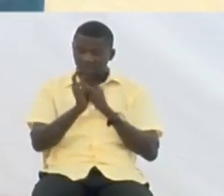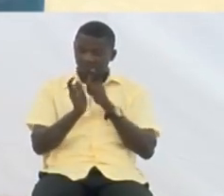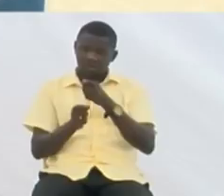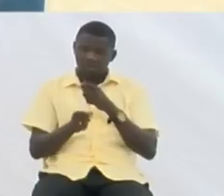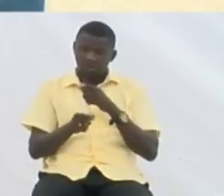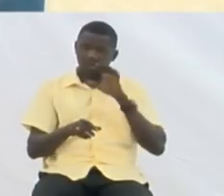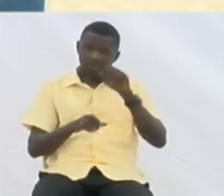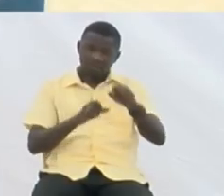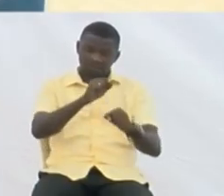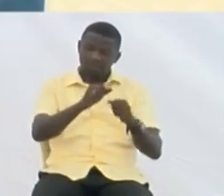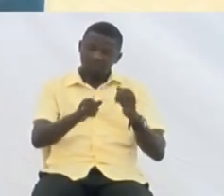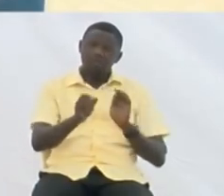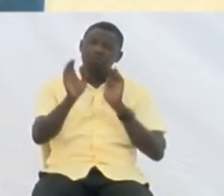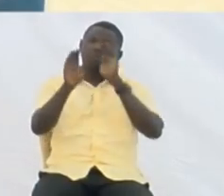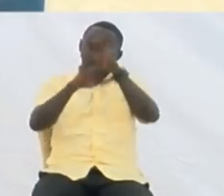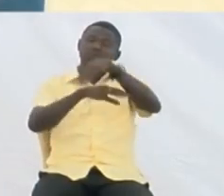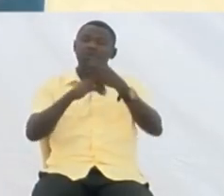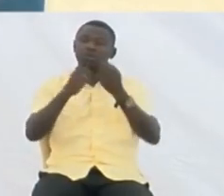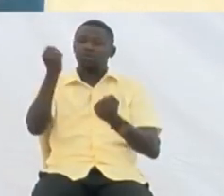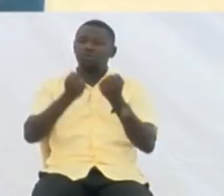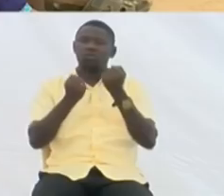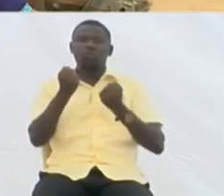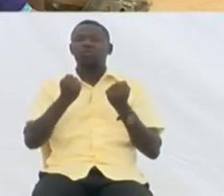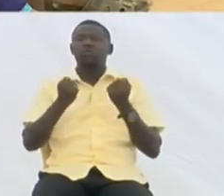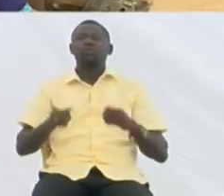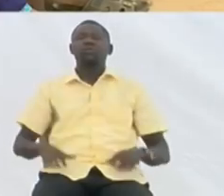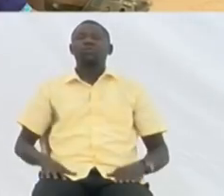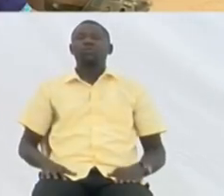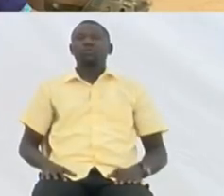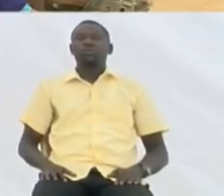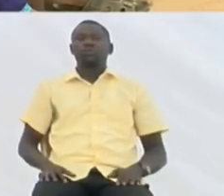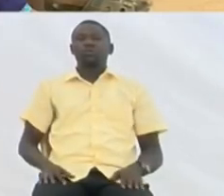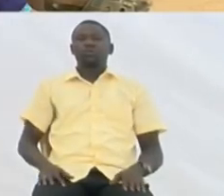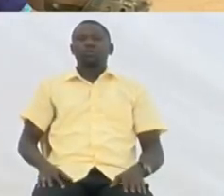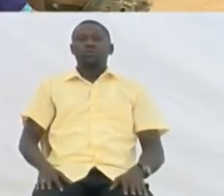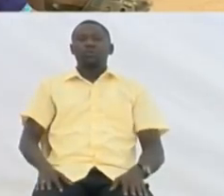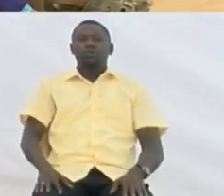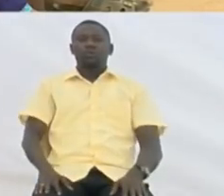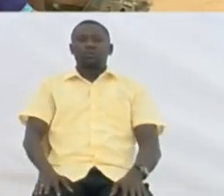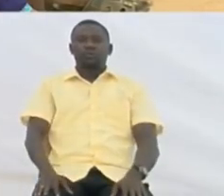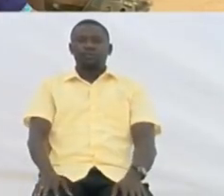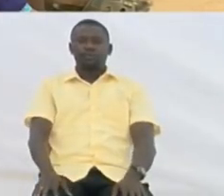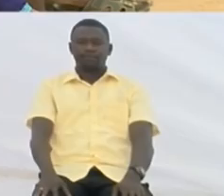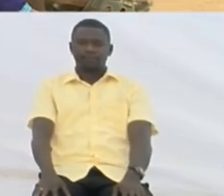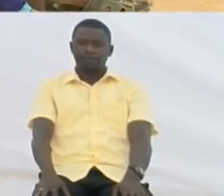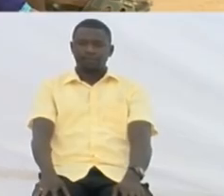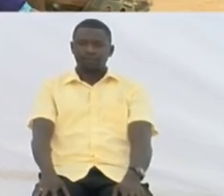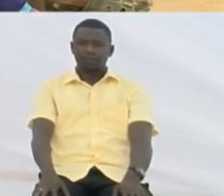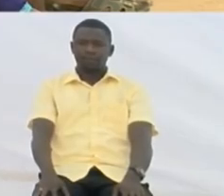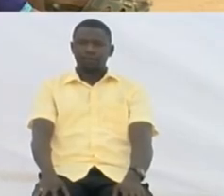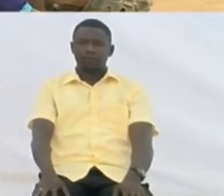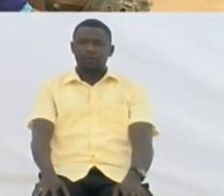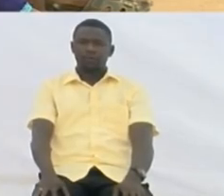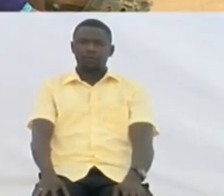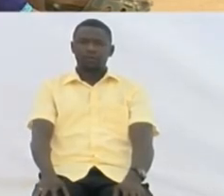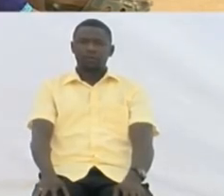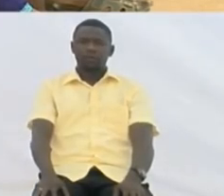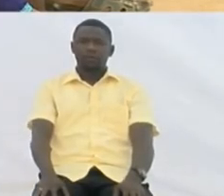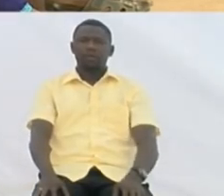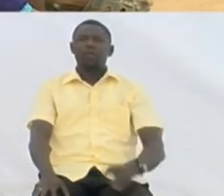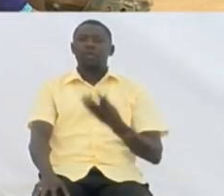Anyone that they found in there, they will take you along and put you inside the vehicle.